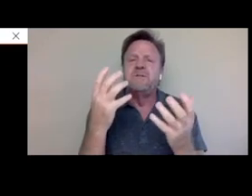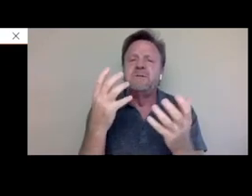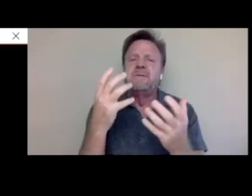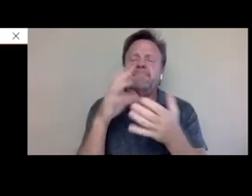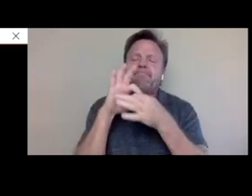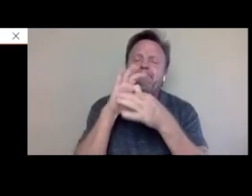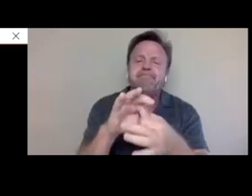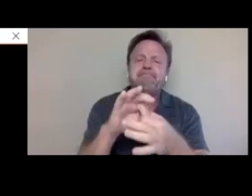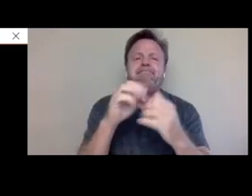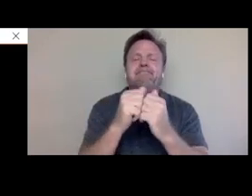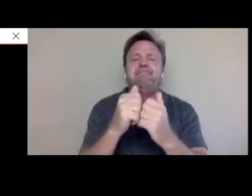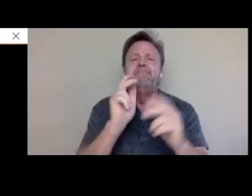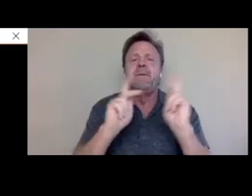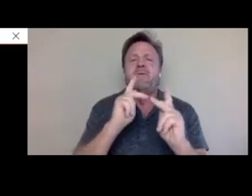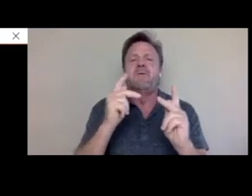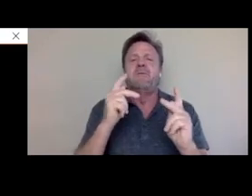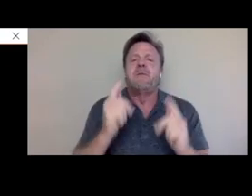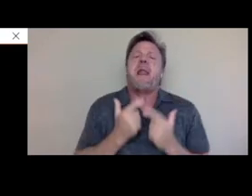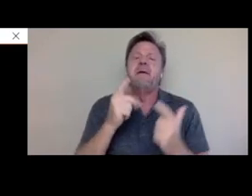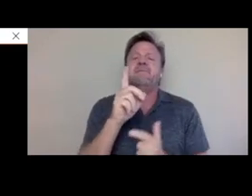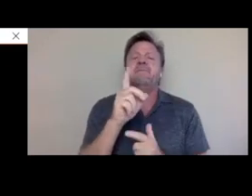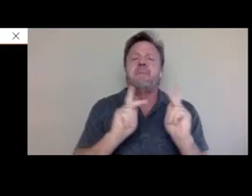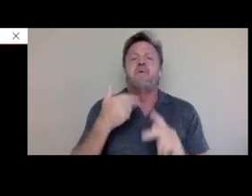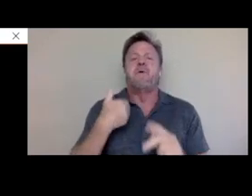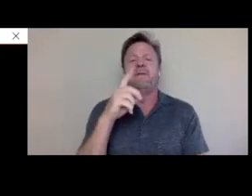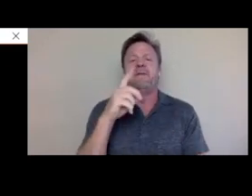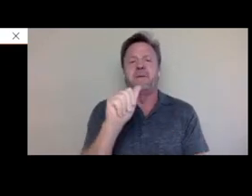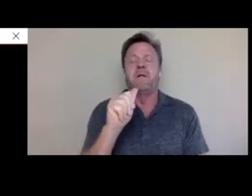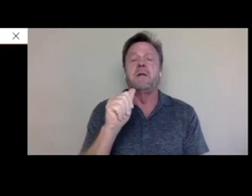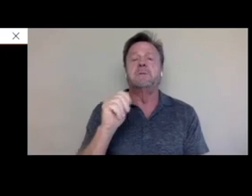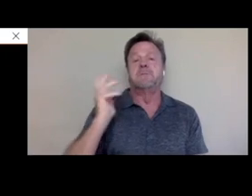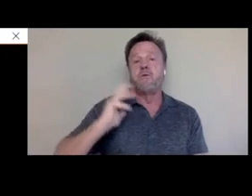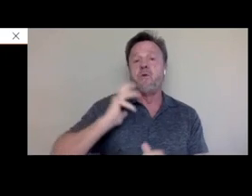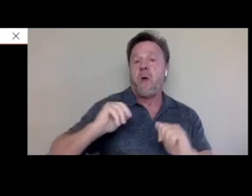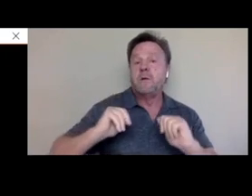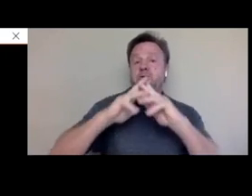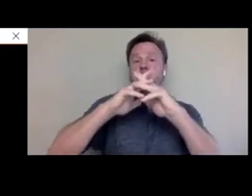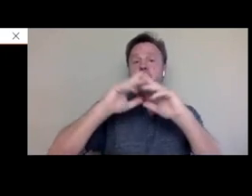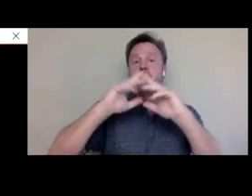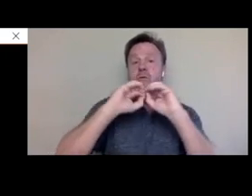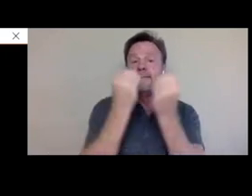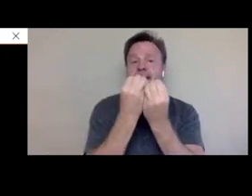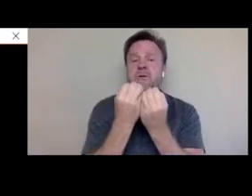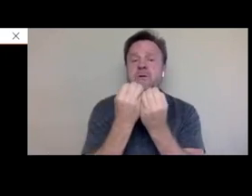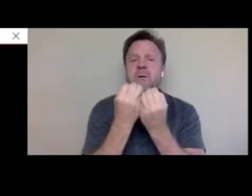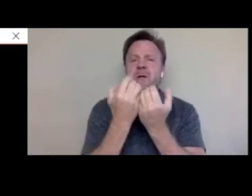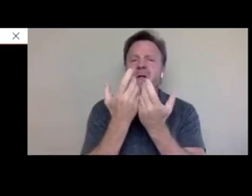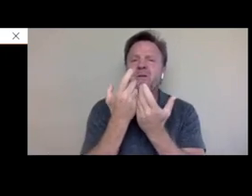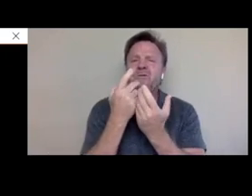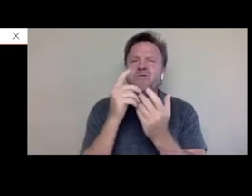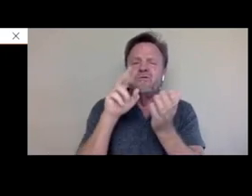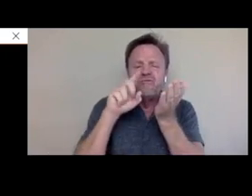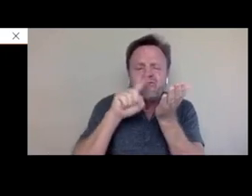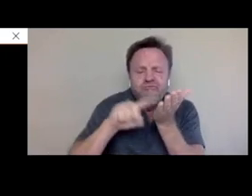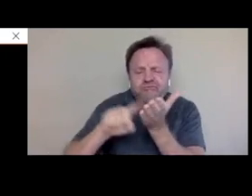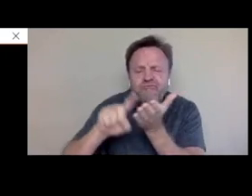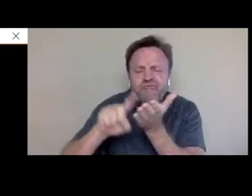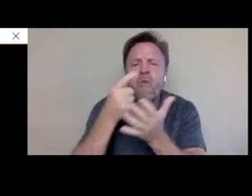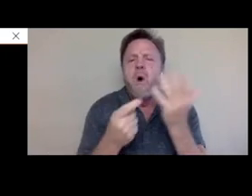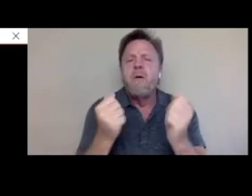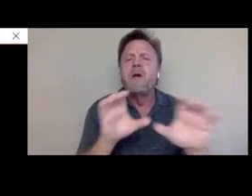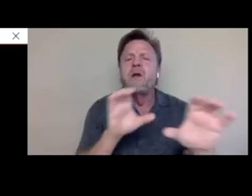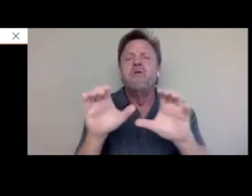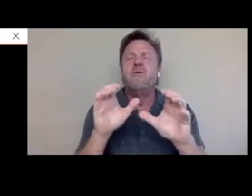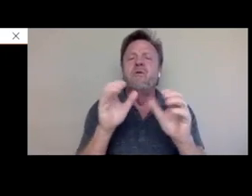with disabilities in this country. I started an organization to try to look at what we can do in policy, what we can do